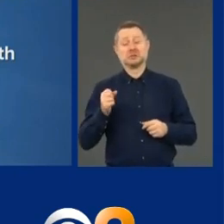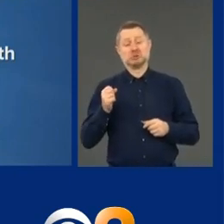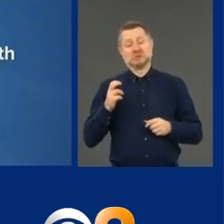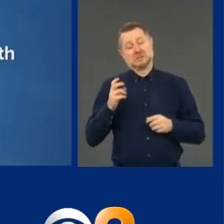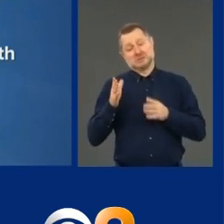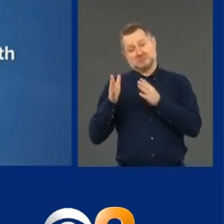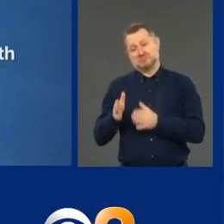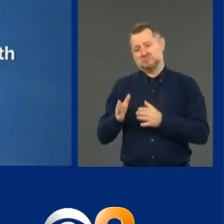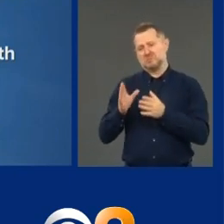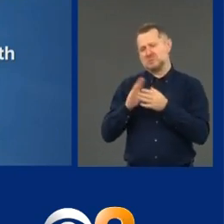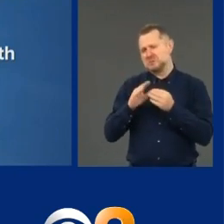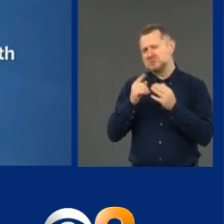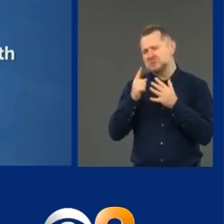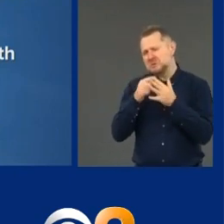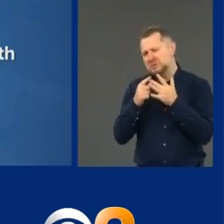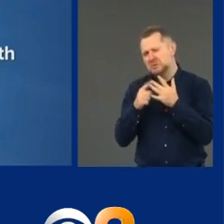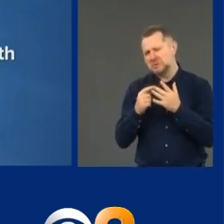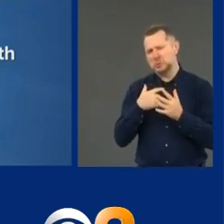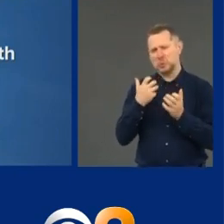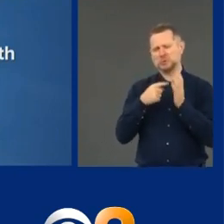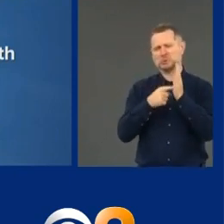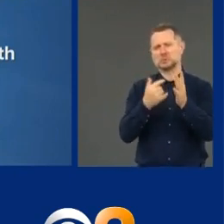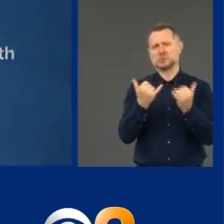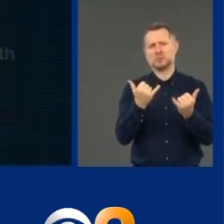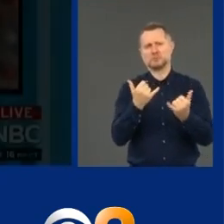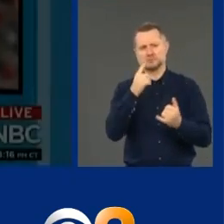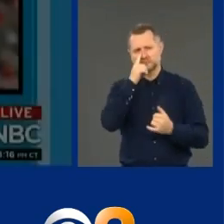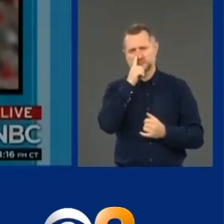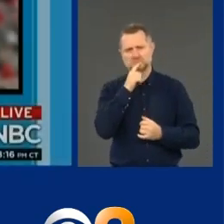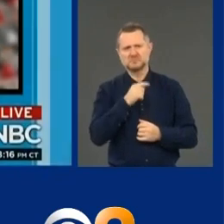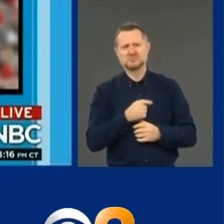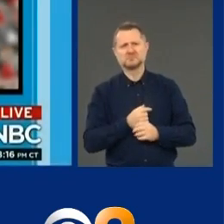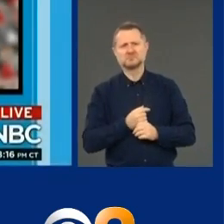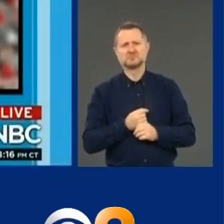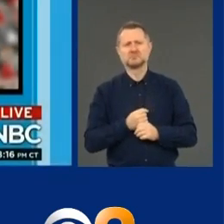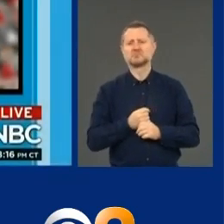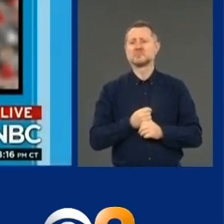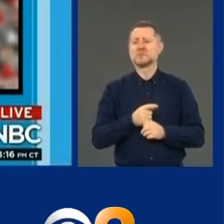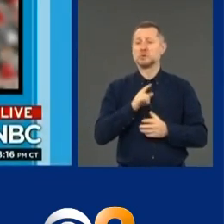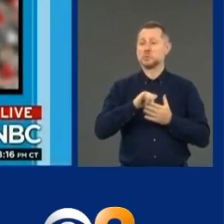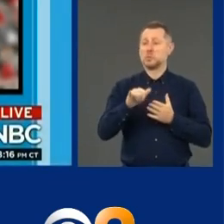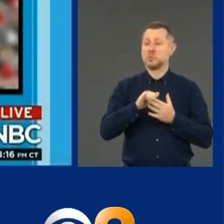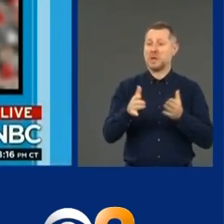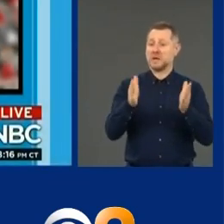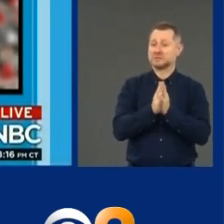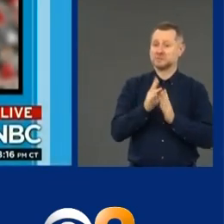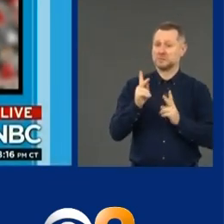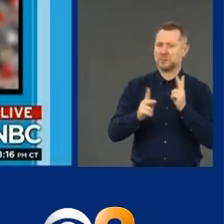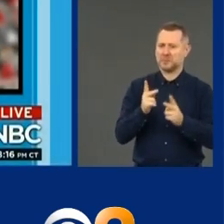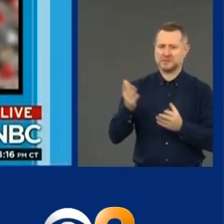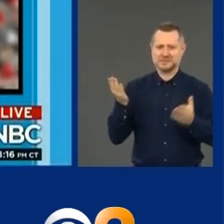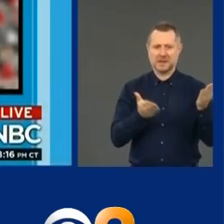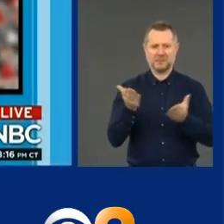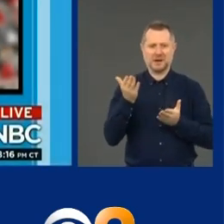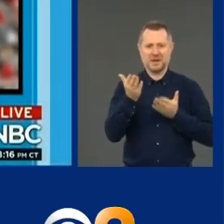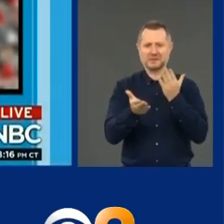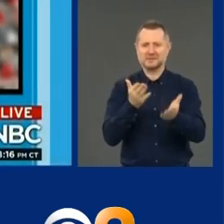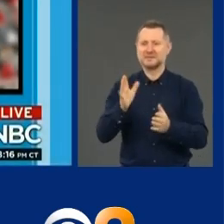remarks that I would like to show you if we can. New York asked people to submit their own public